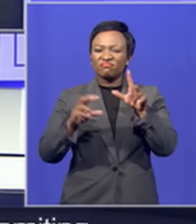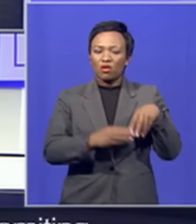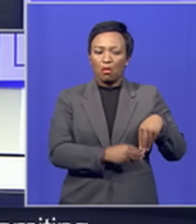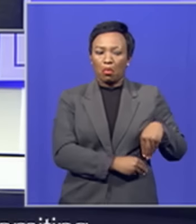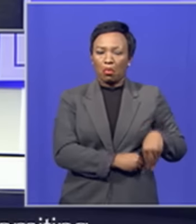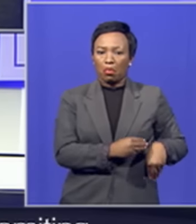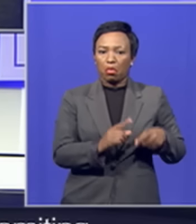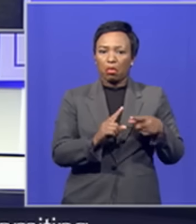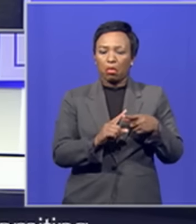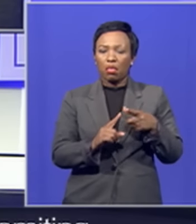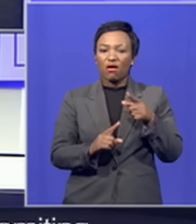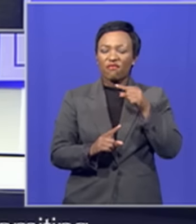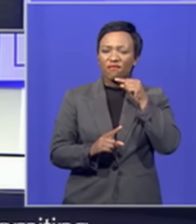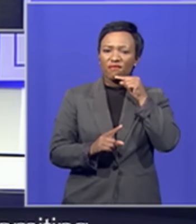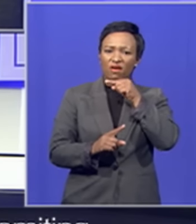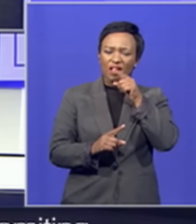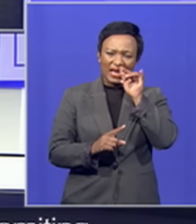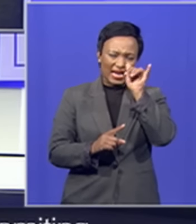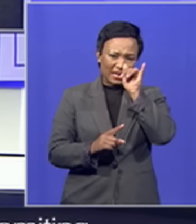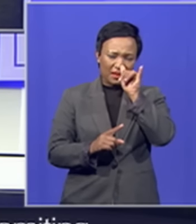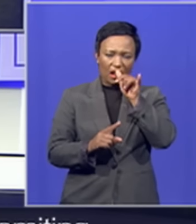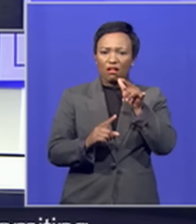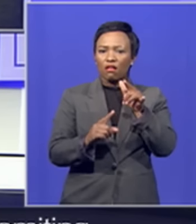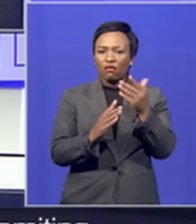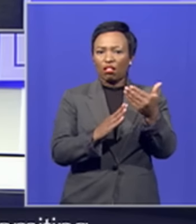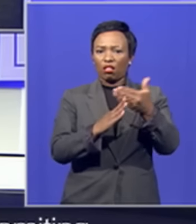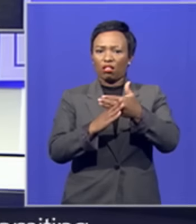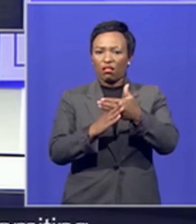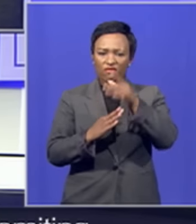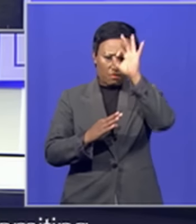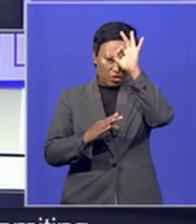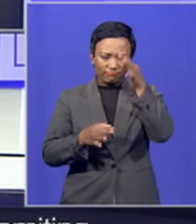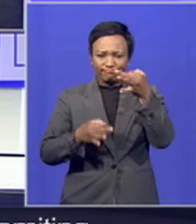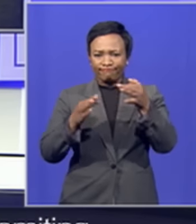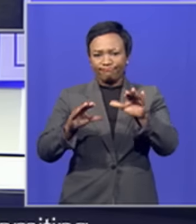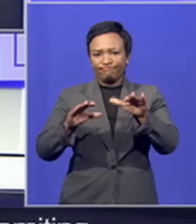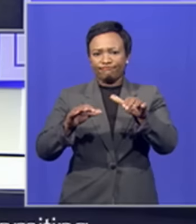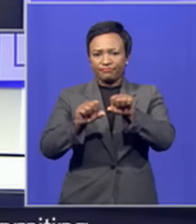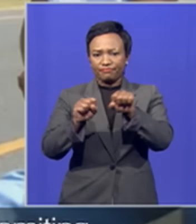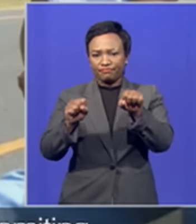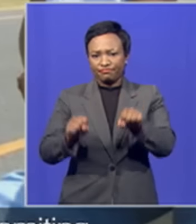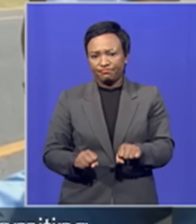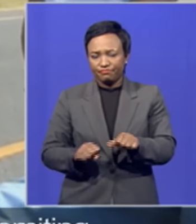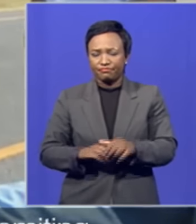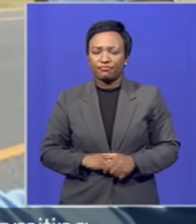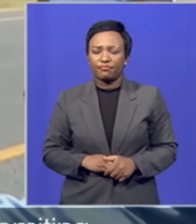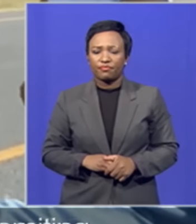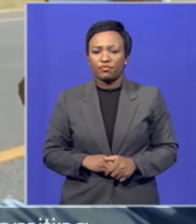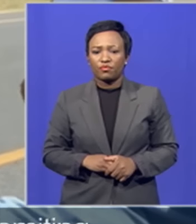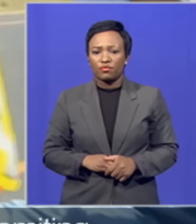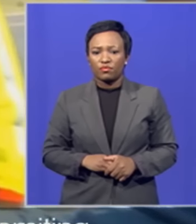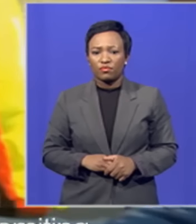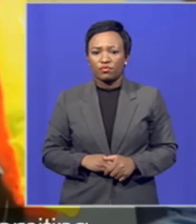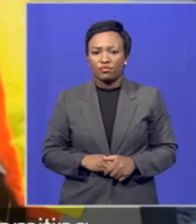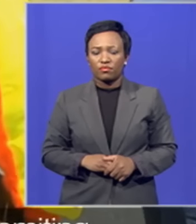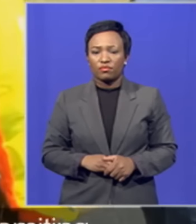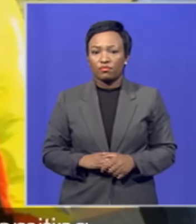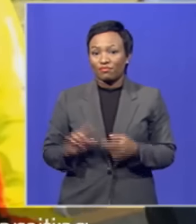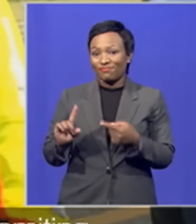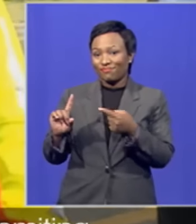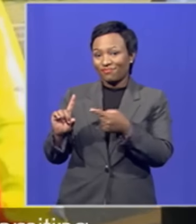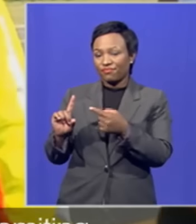itshunyanko ya sepolotiki mo mererong ya bosiamisi. Motlatsatona wa sepodisi